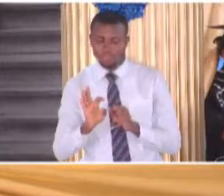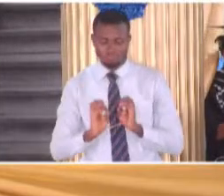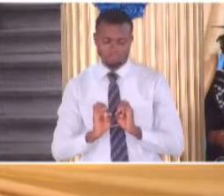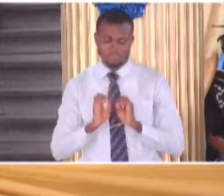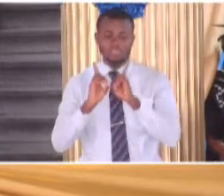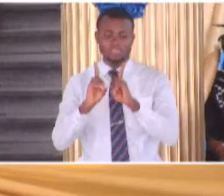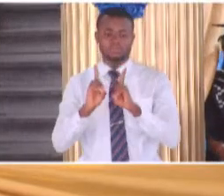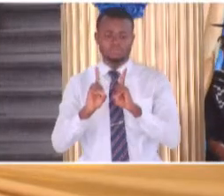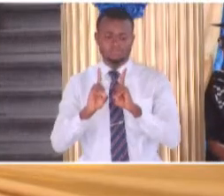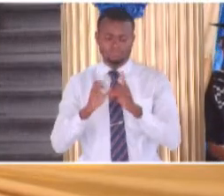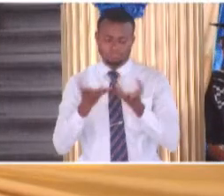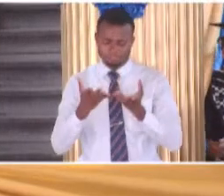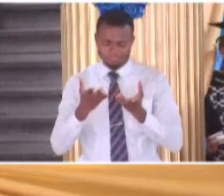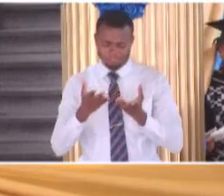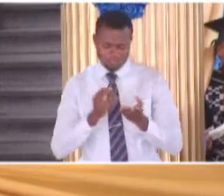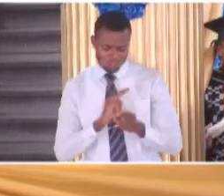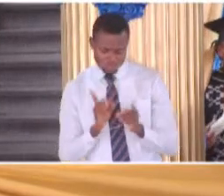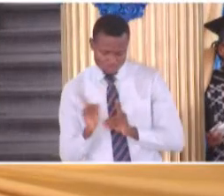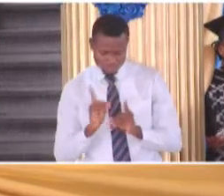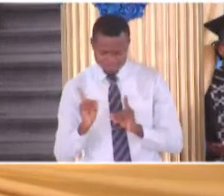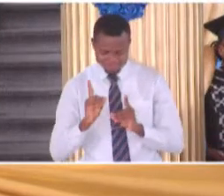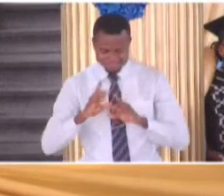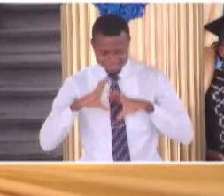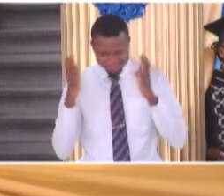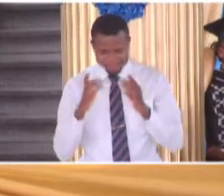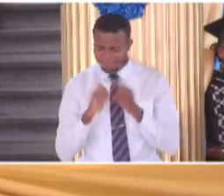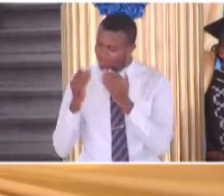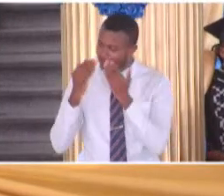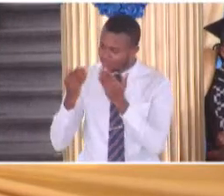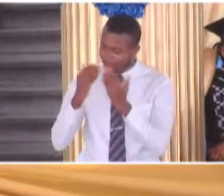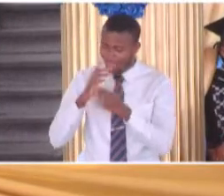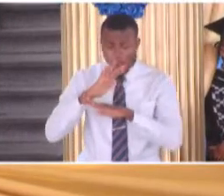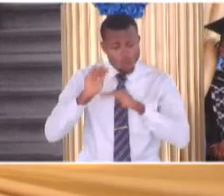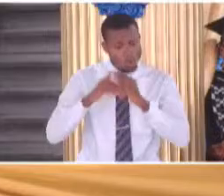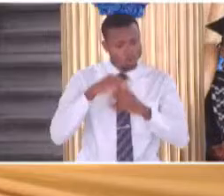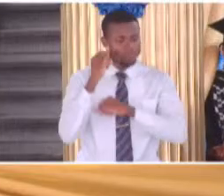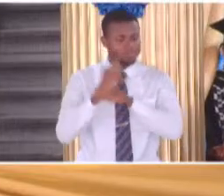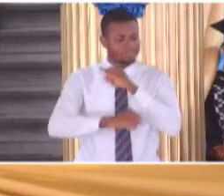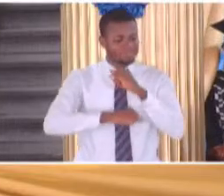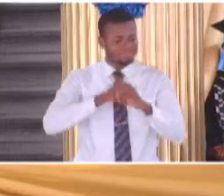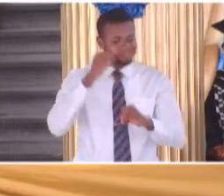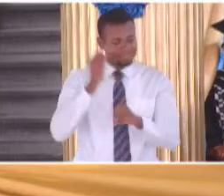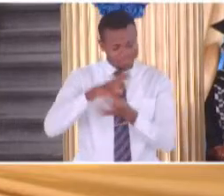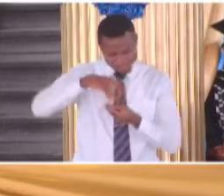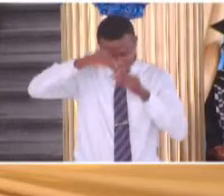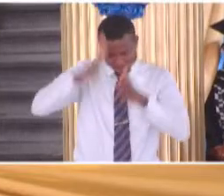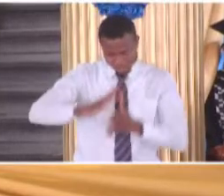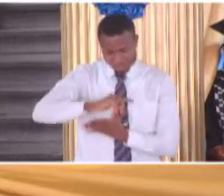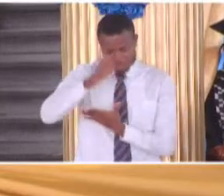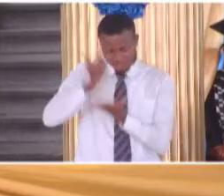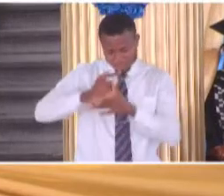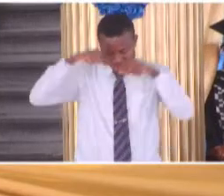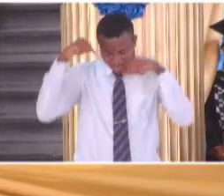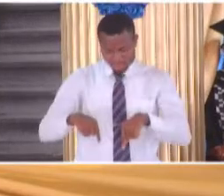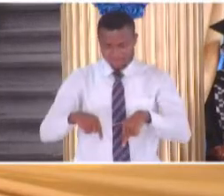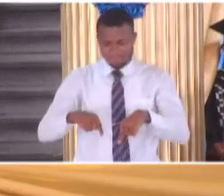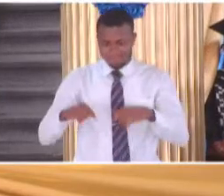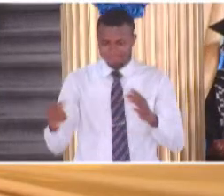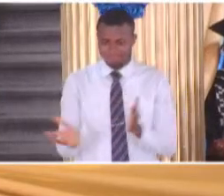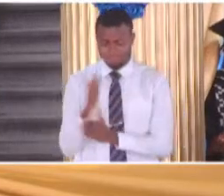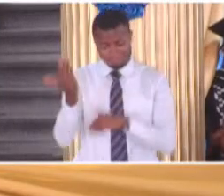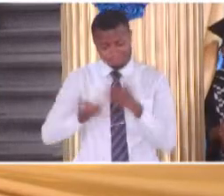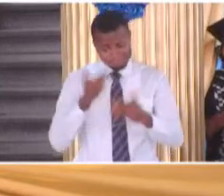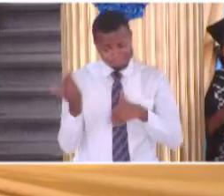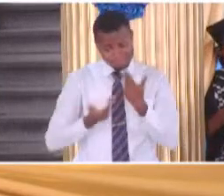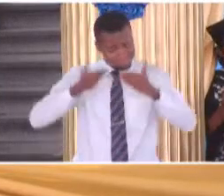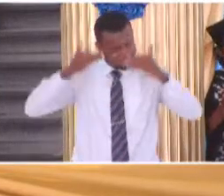very important ceremony to acknowledge the international students who are graduating today. For a big round of applause, let's invite